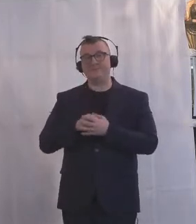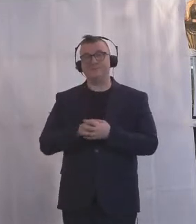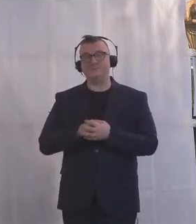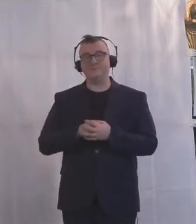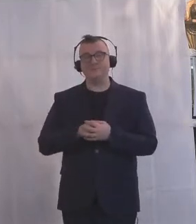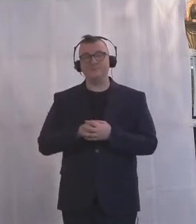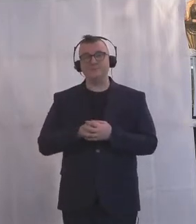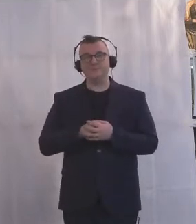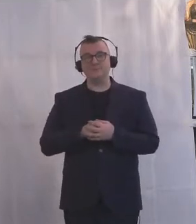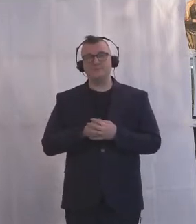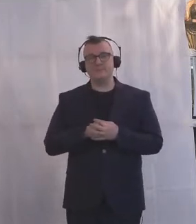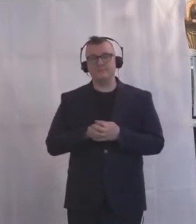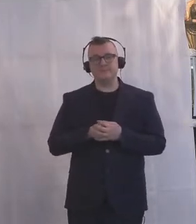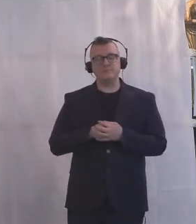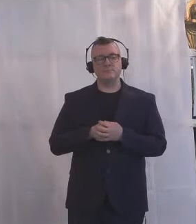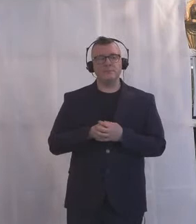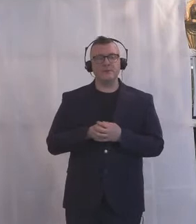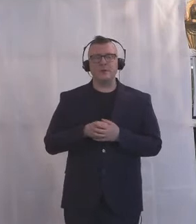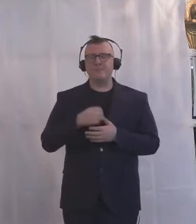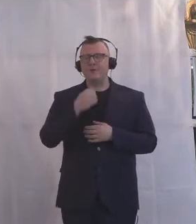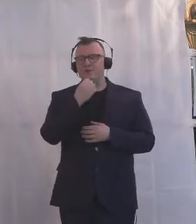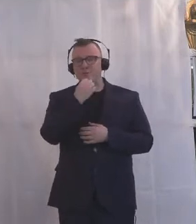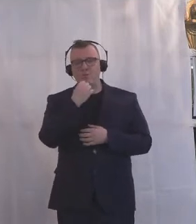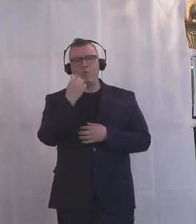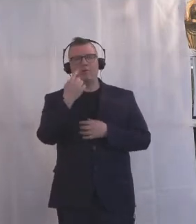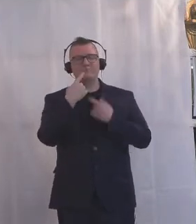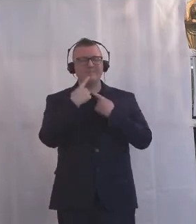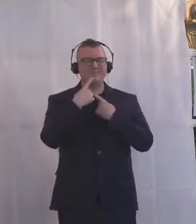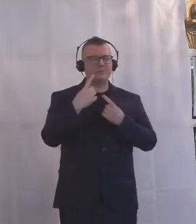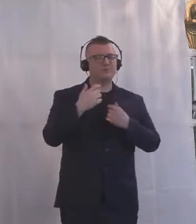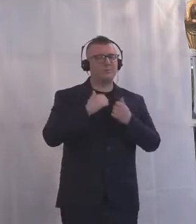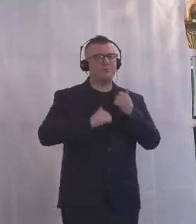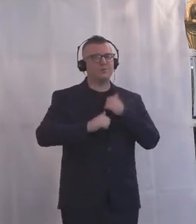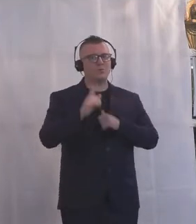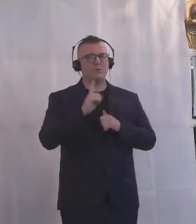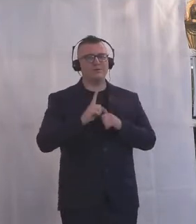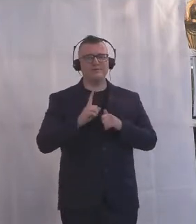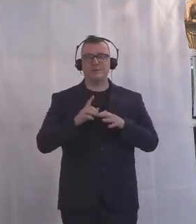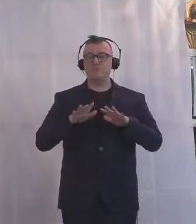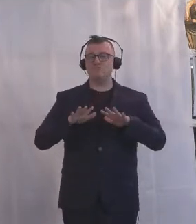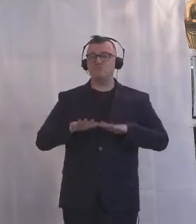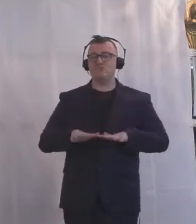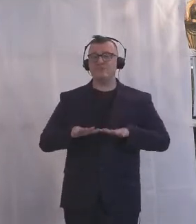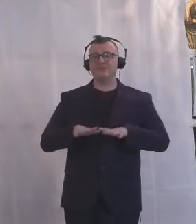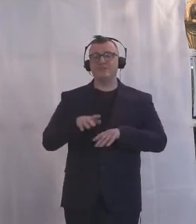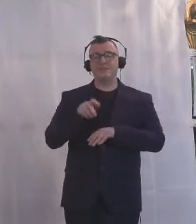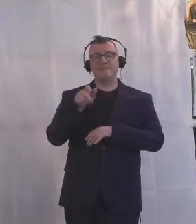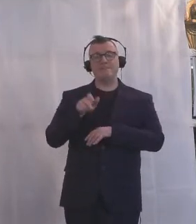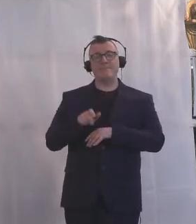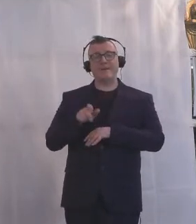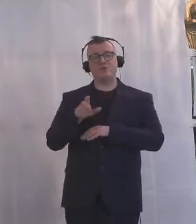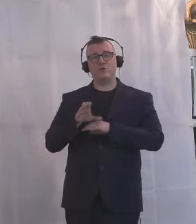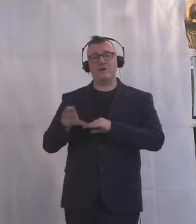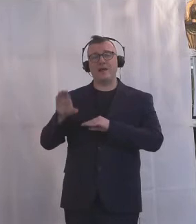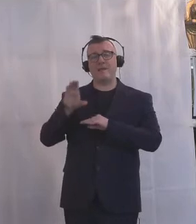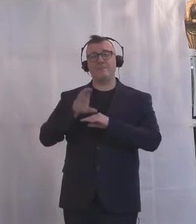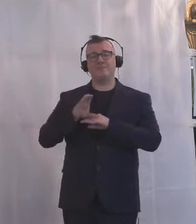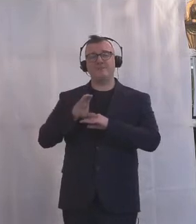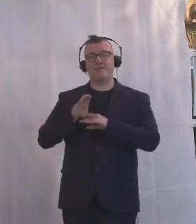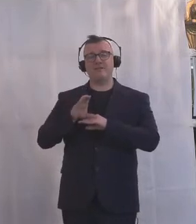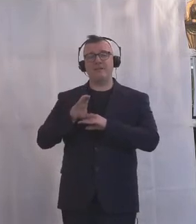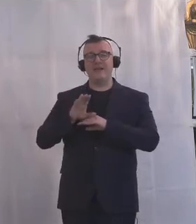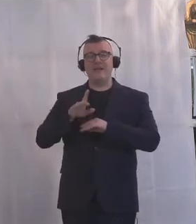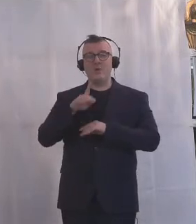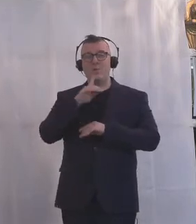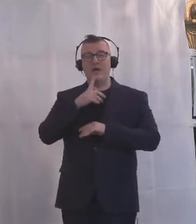my kind of really big and proud announcement today, Yvonne, is that British Patient Capital is actually announcing that we've signed as one of the first